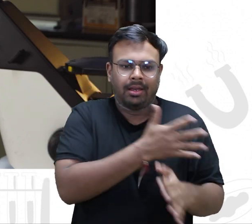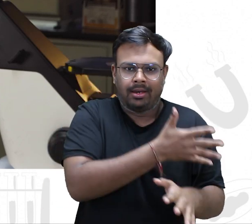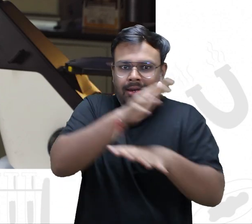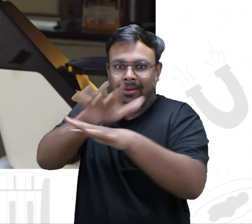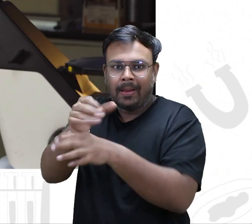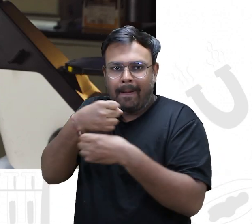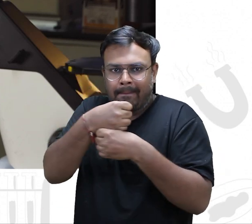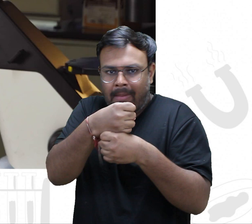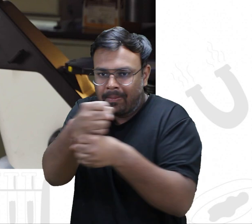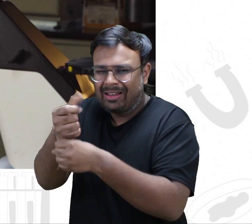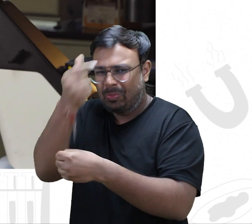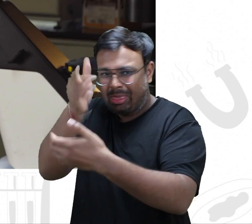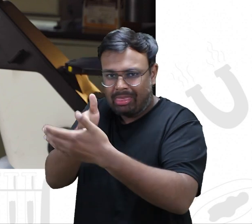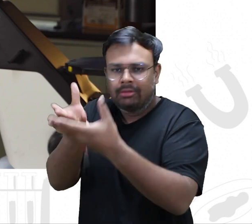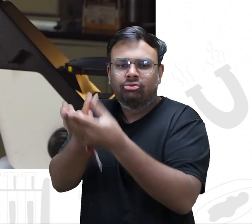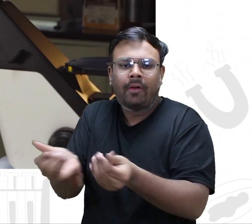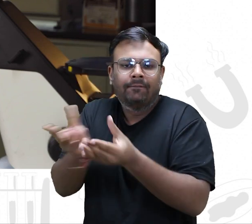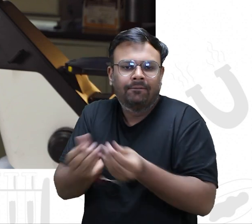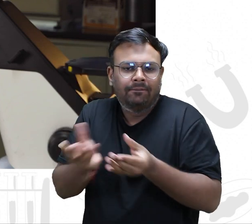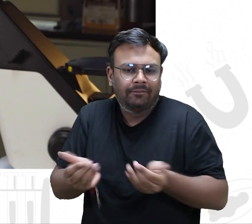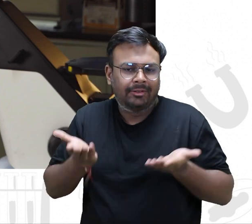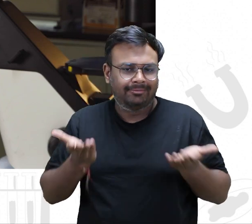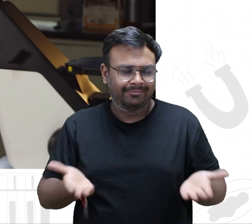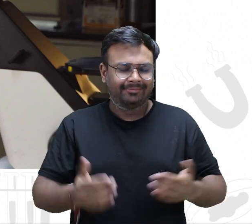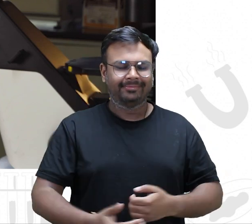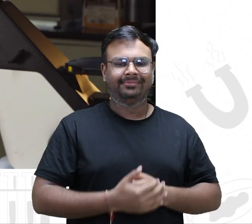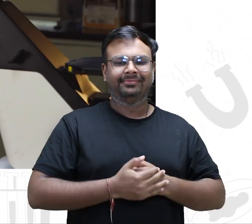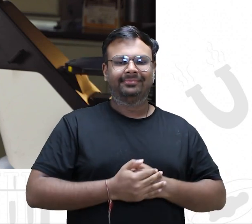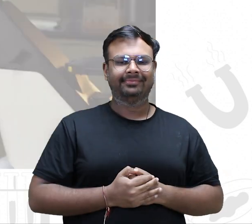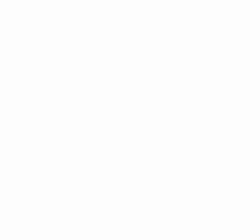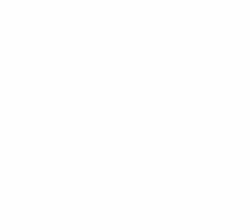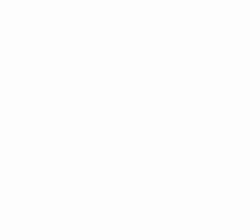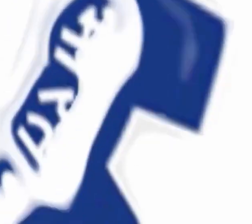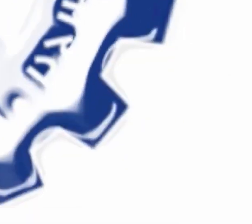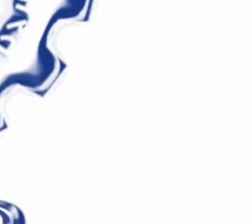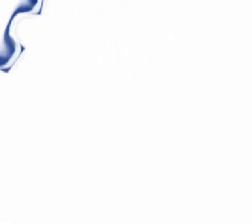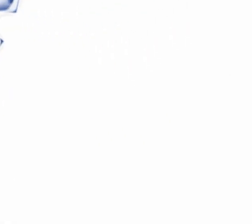also contribute to develop solutions to address some of the aspects of human infertility.